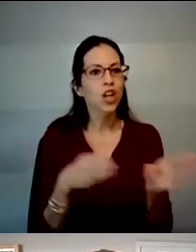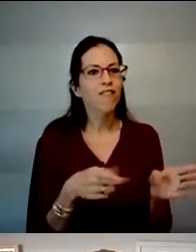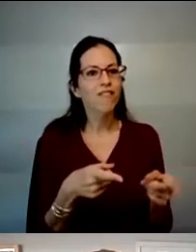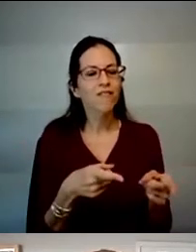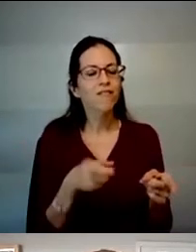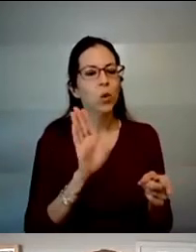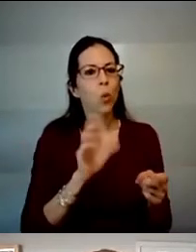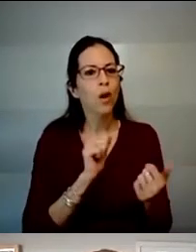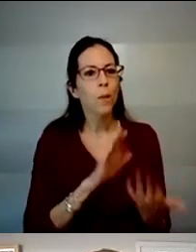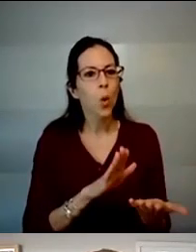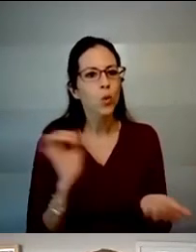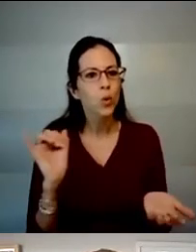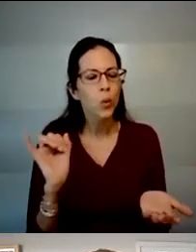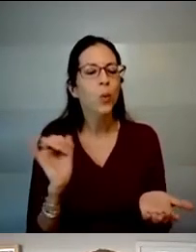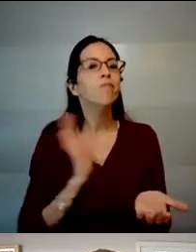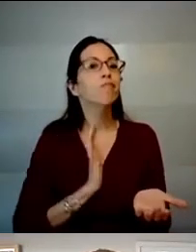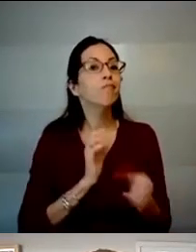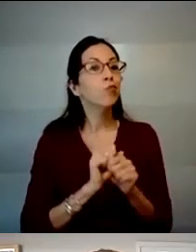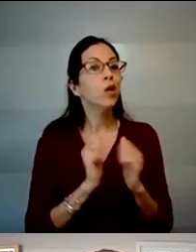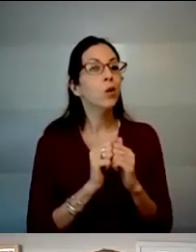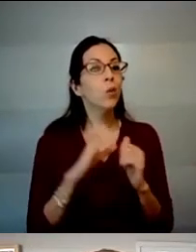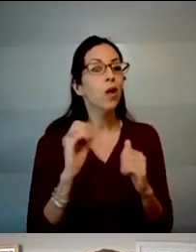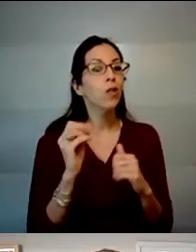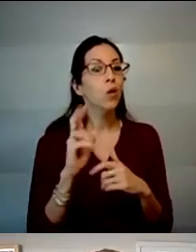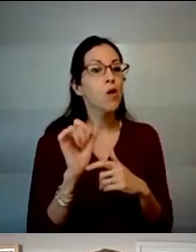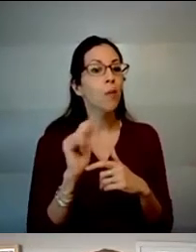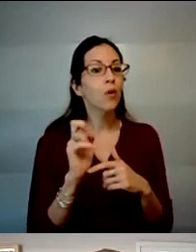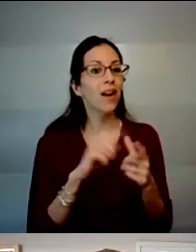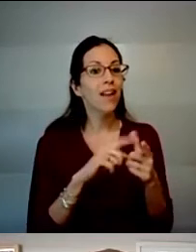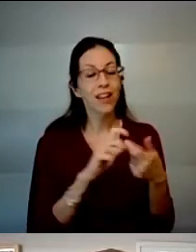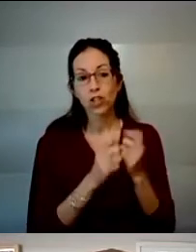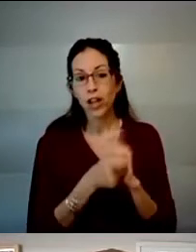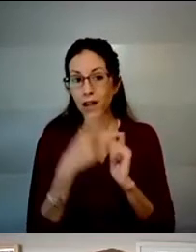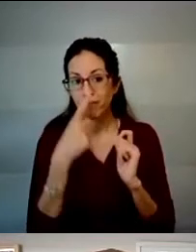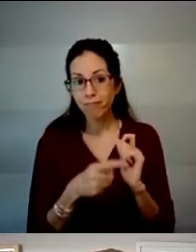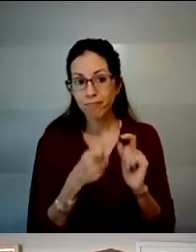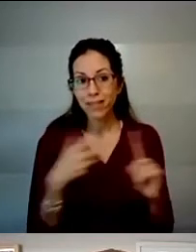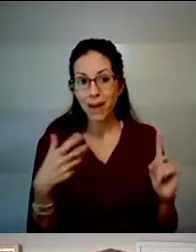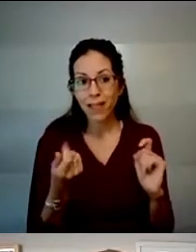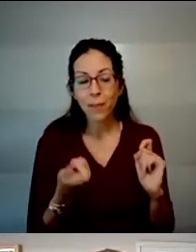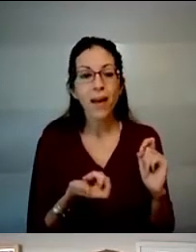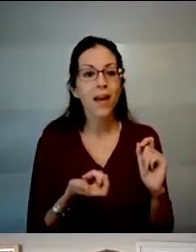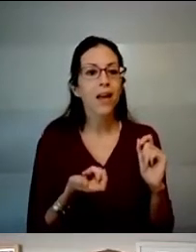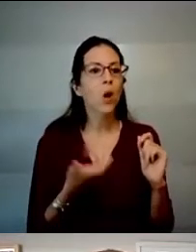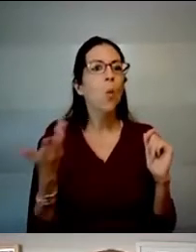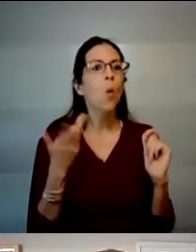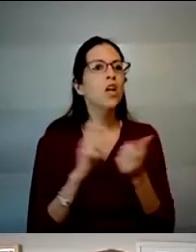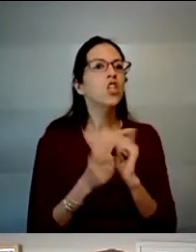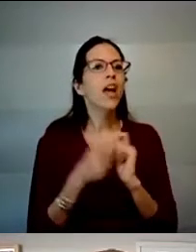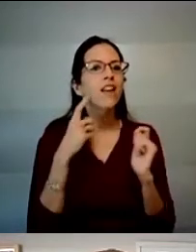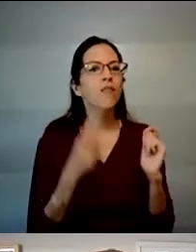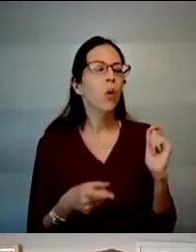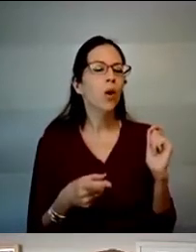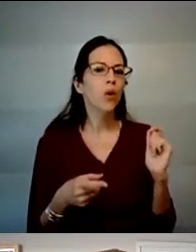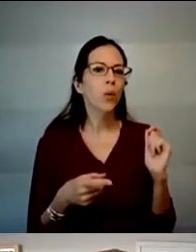and messaging working with corporate, partners, but do you want to expand on that a little bit? You know, what changed, in